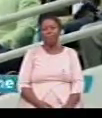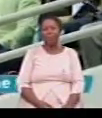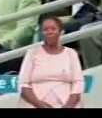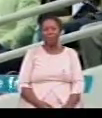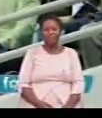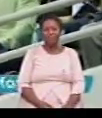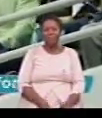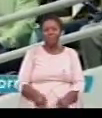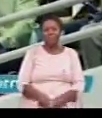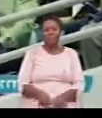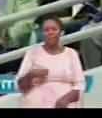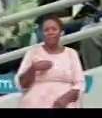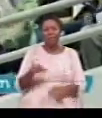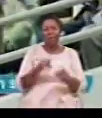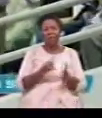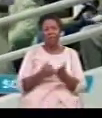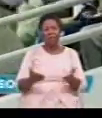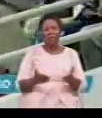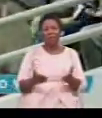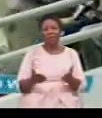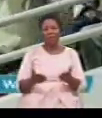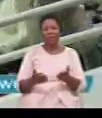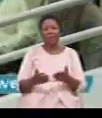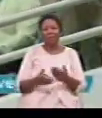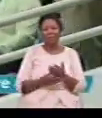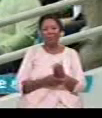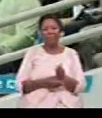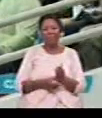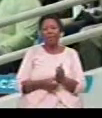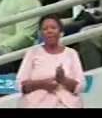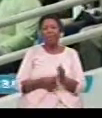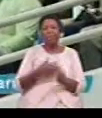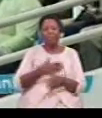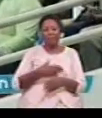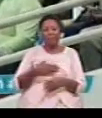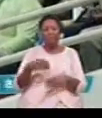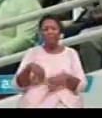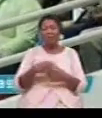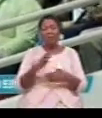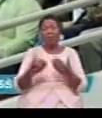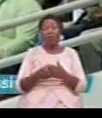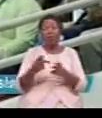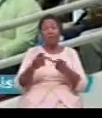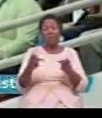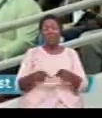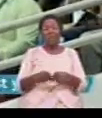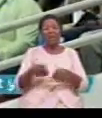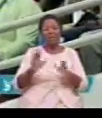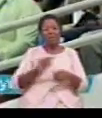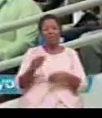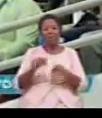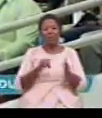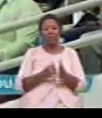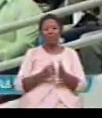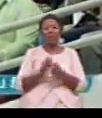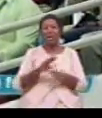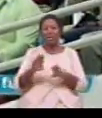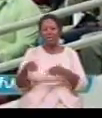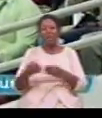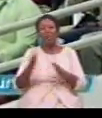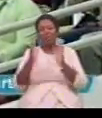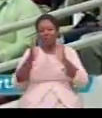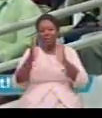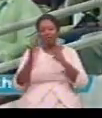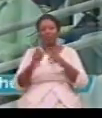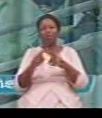As we are doing it over here at the Alpha location, in every other location, please, let's give this the attention it